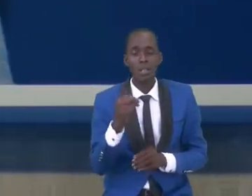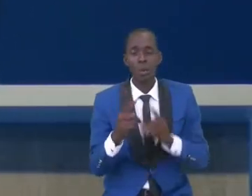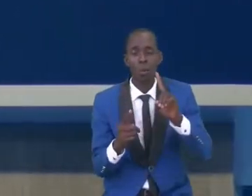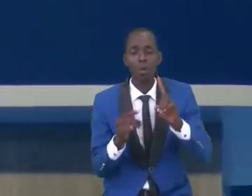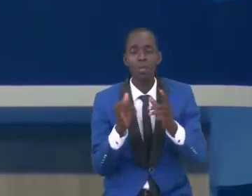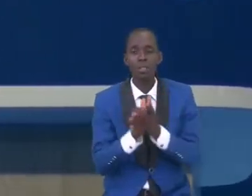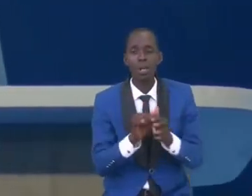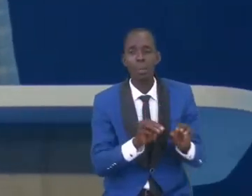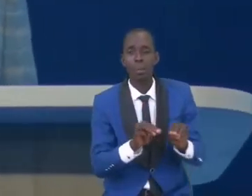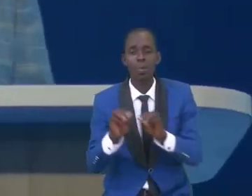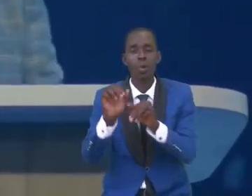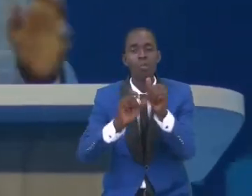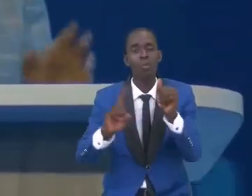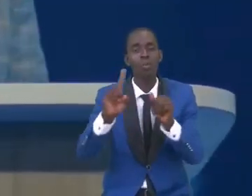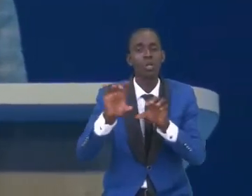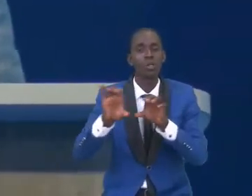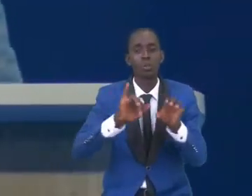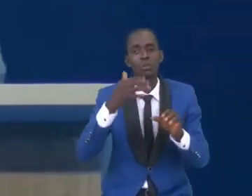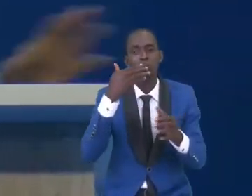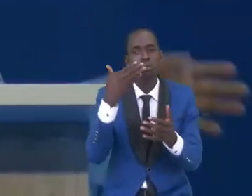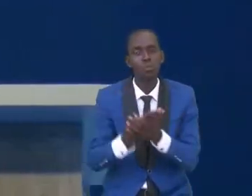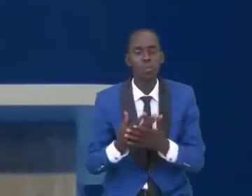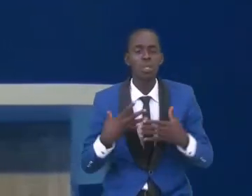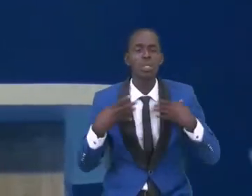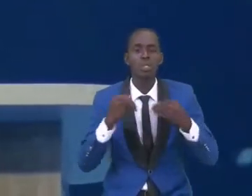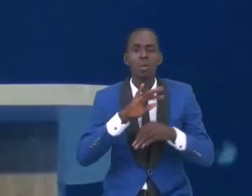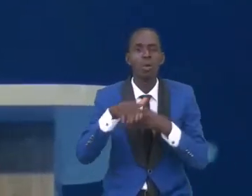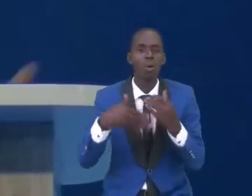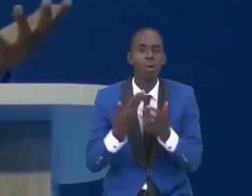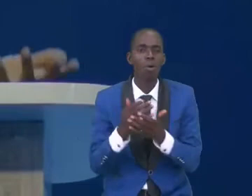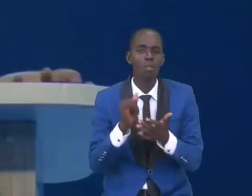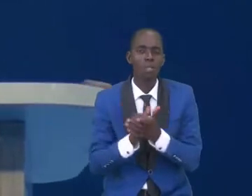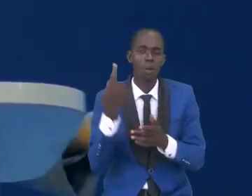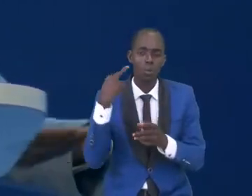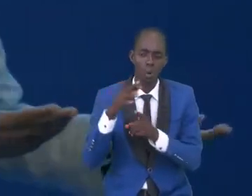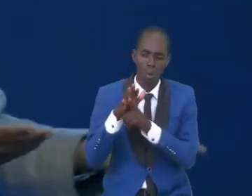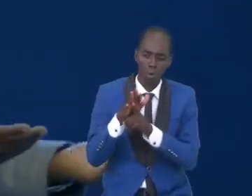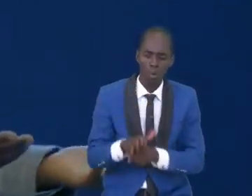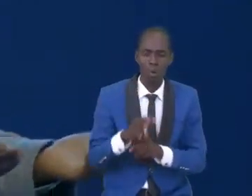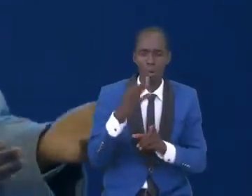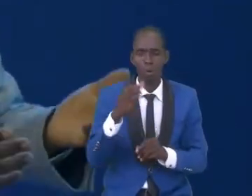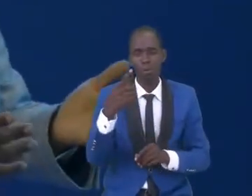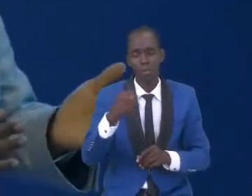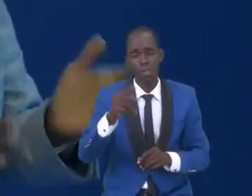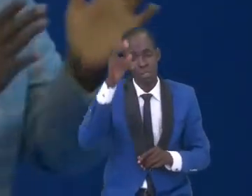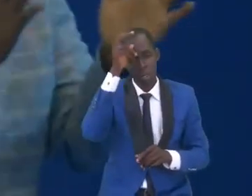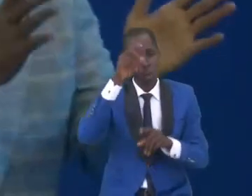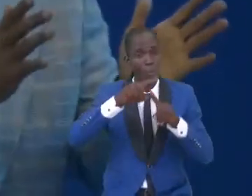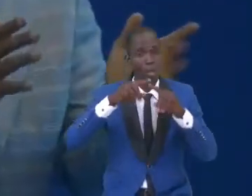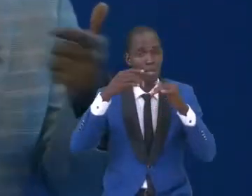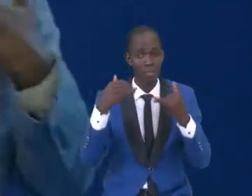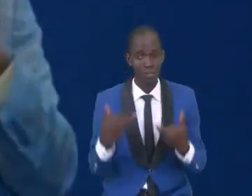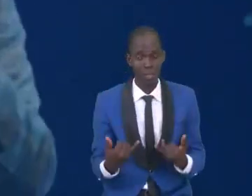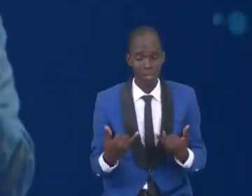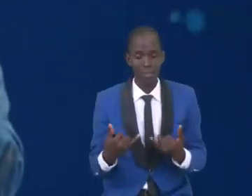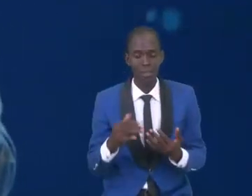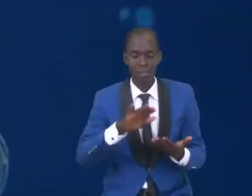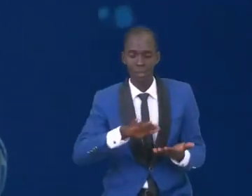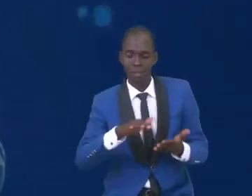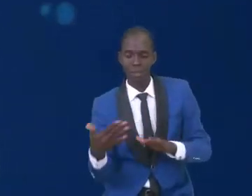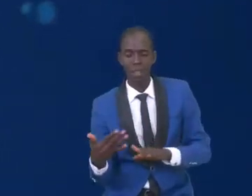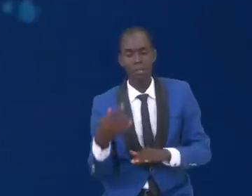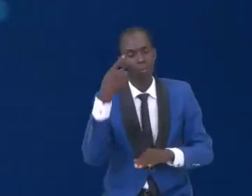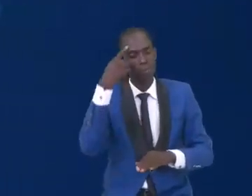about doing good, healing all that were oppressed of the devil, but now he died for our